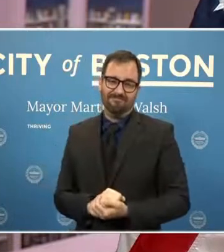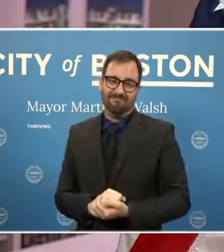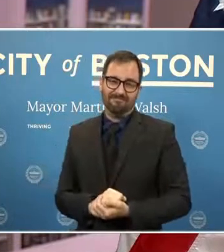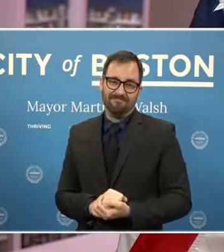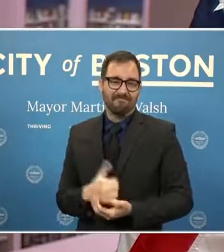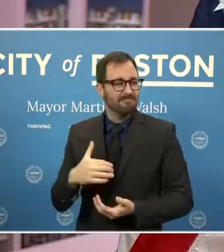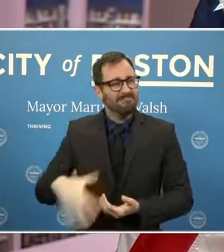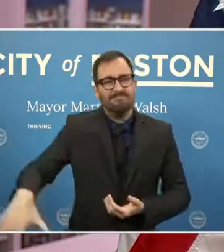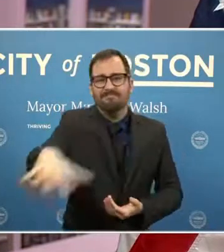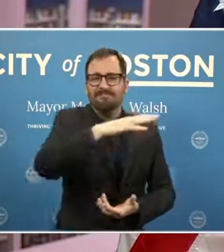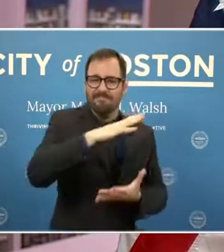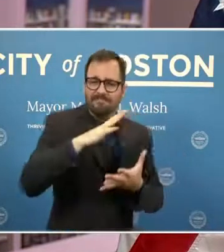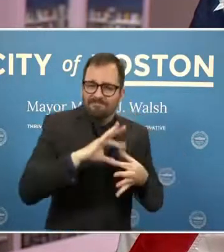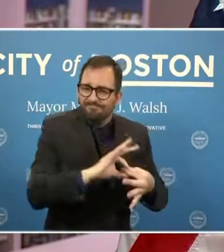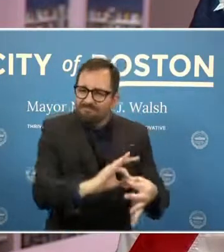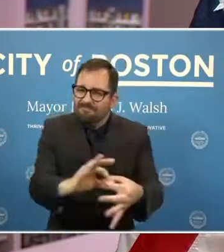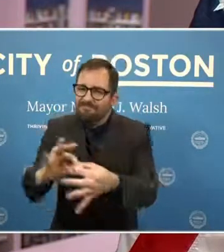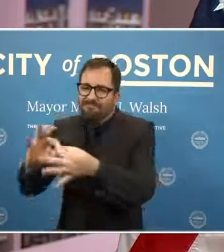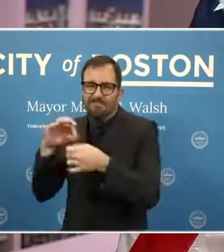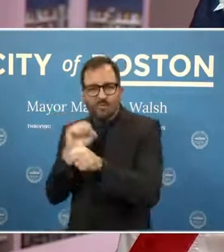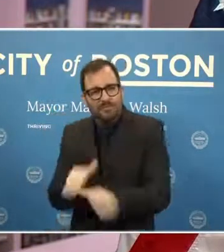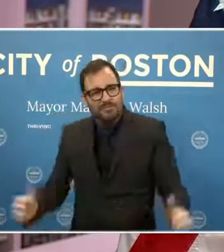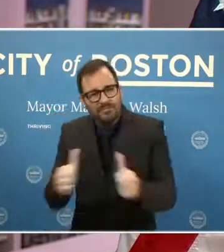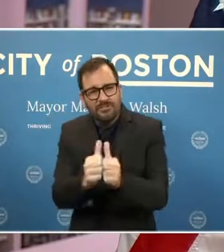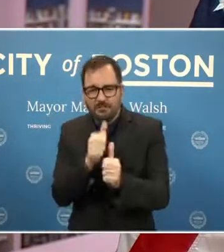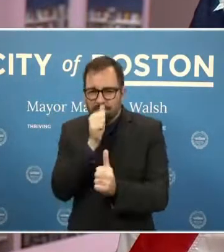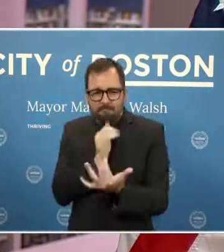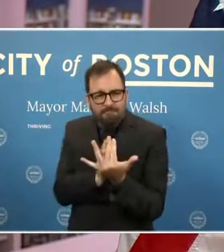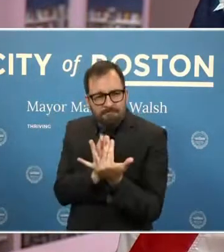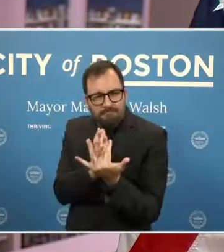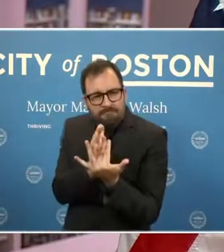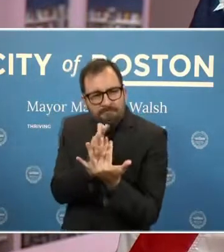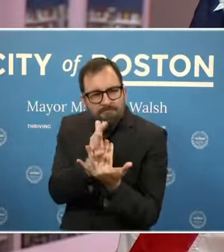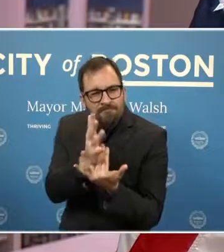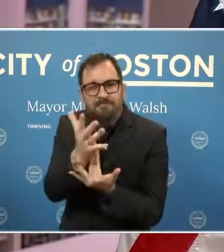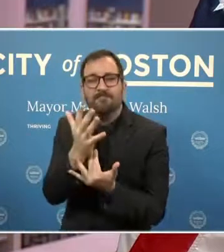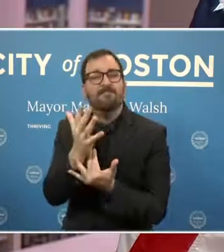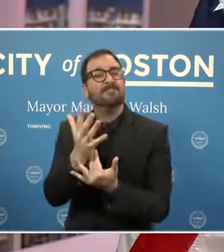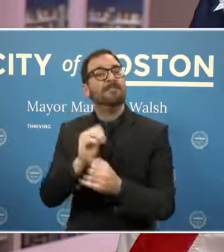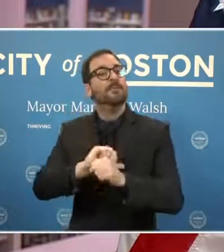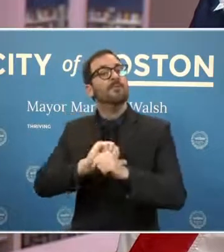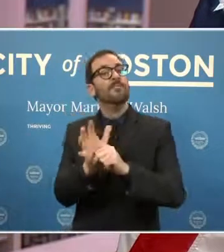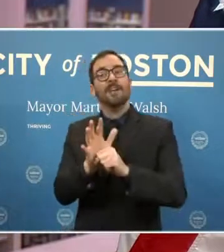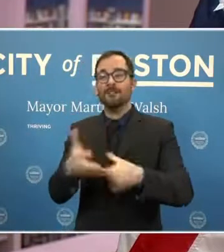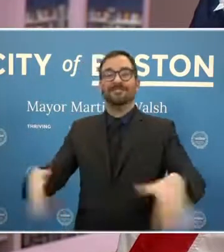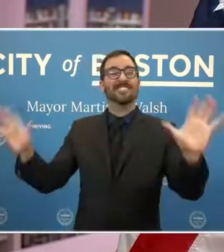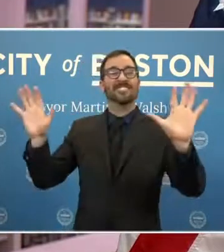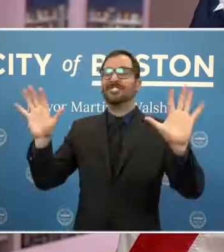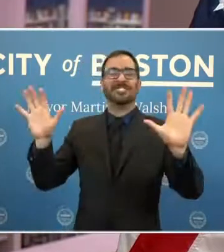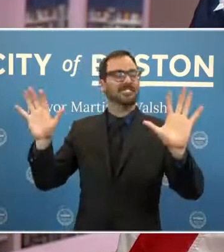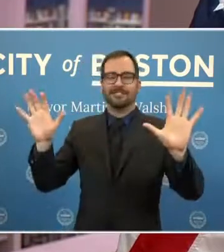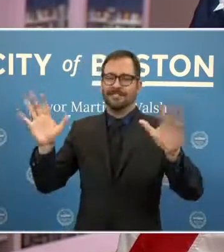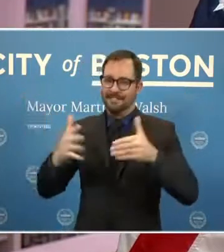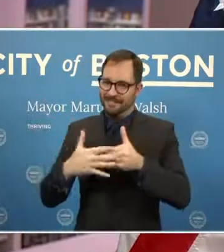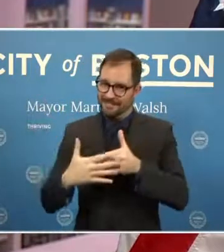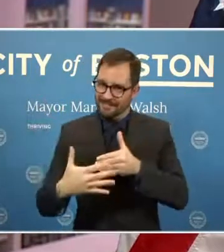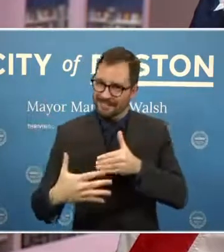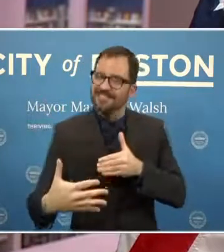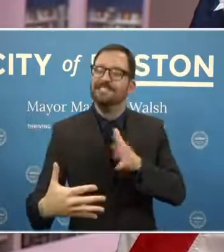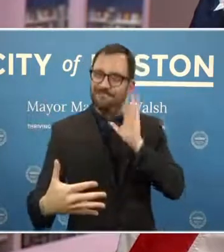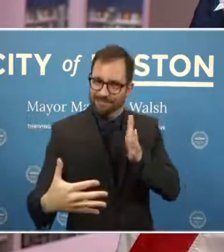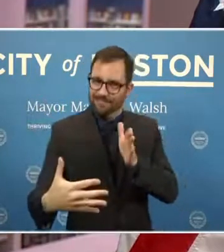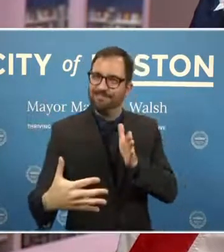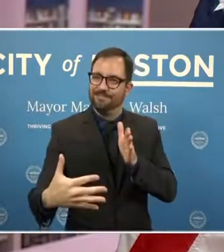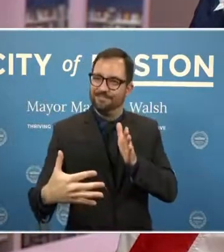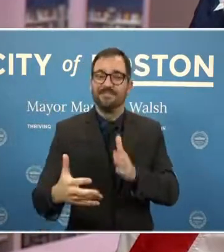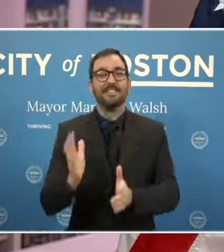year. The economic impacts will continue. There will be more hard decisions to make. But whatever happens, I